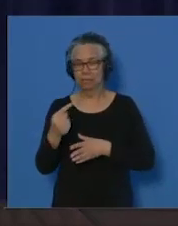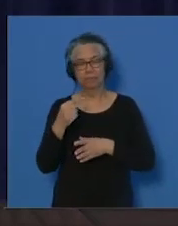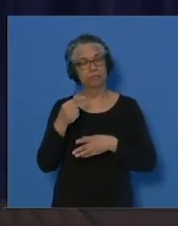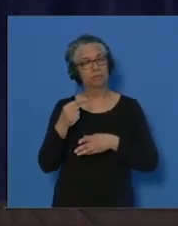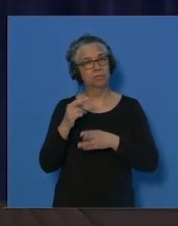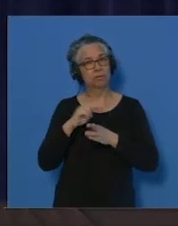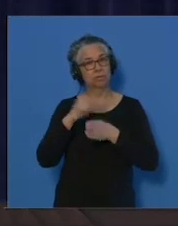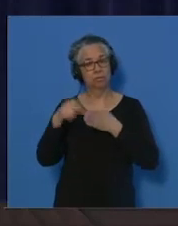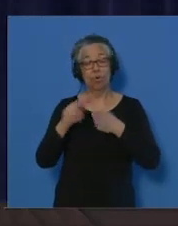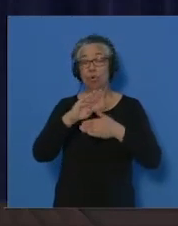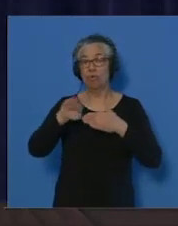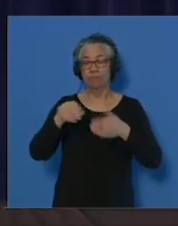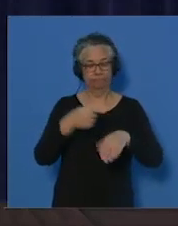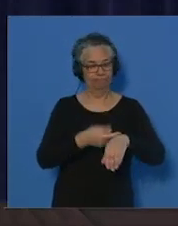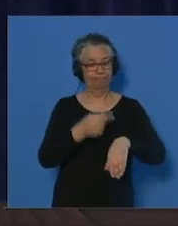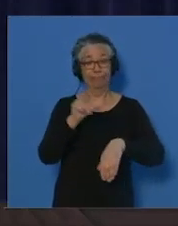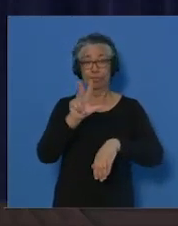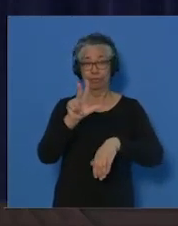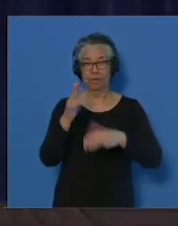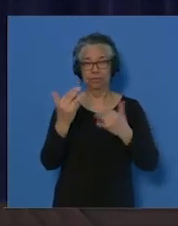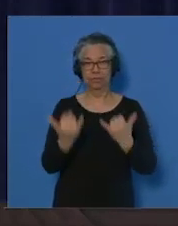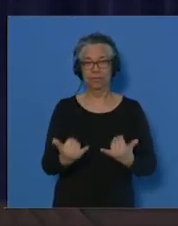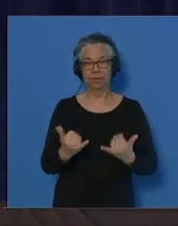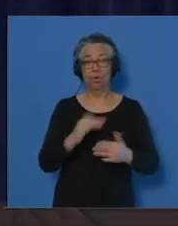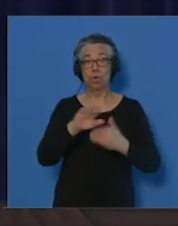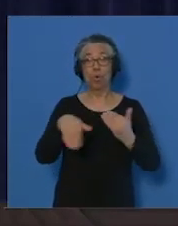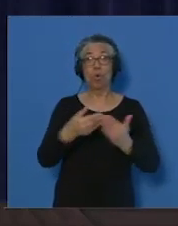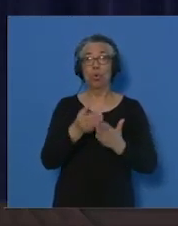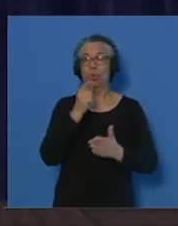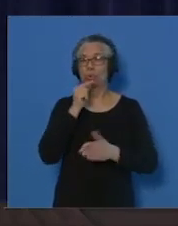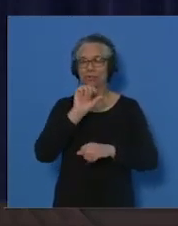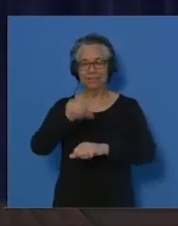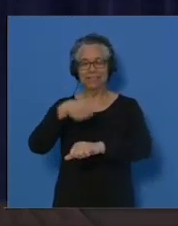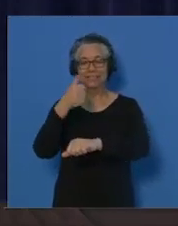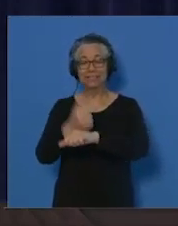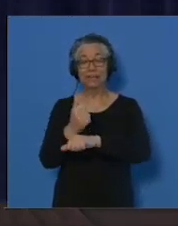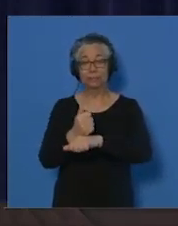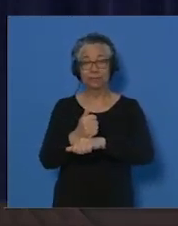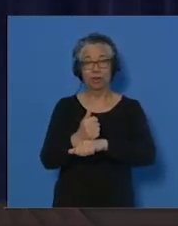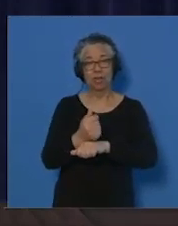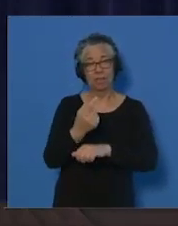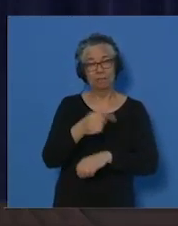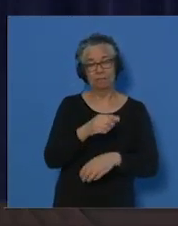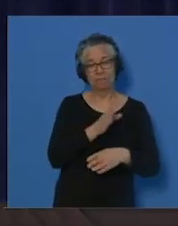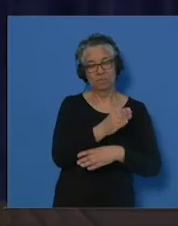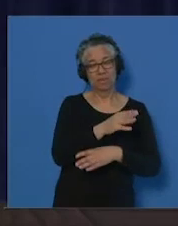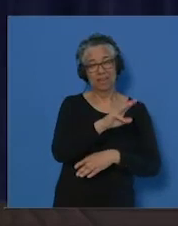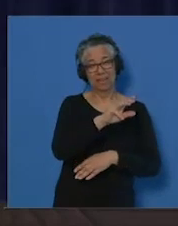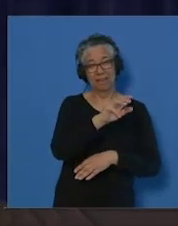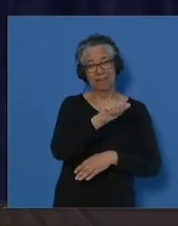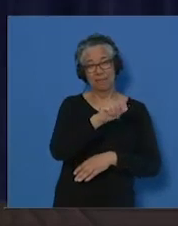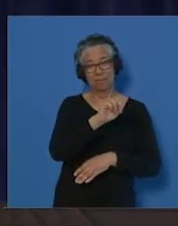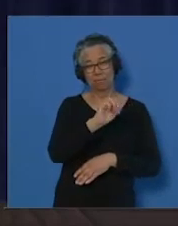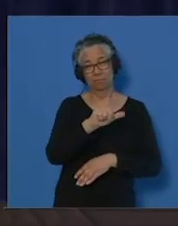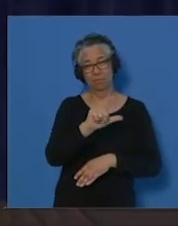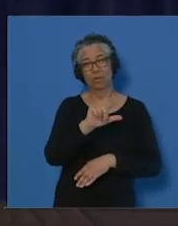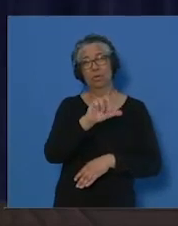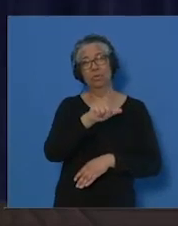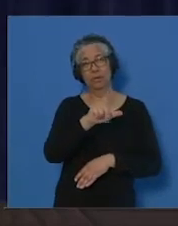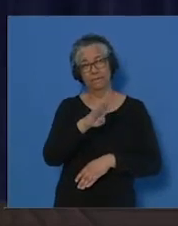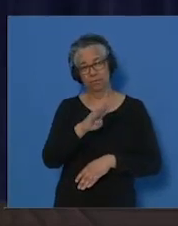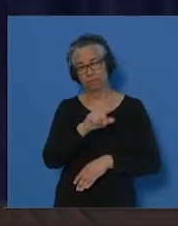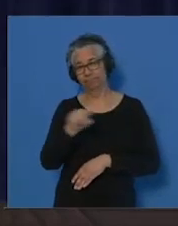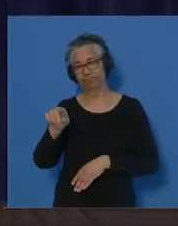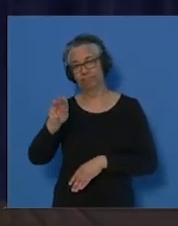today, all those who booked appointments to be tested between April 24th and May 11th would have received their results